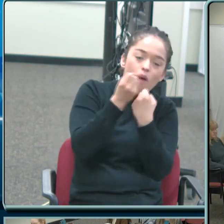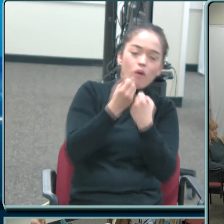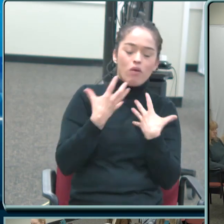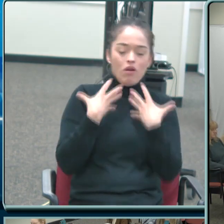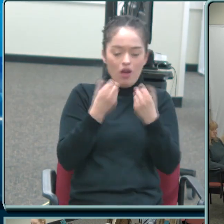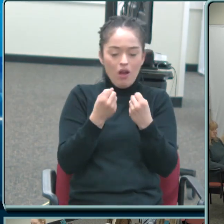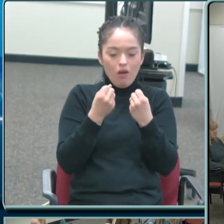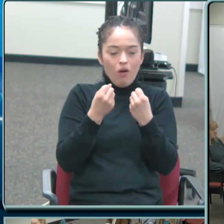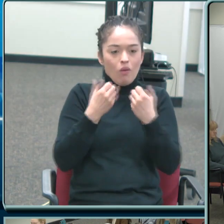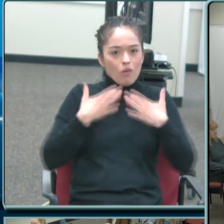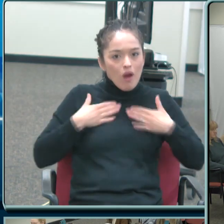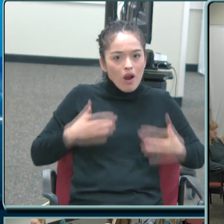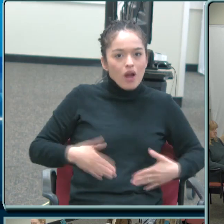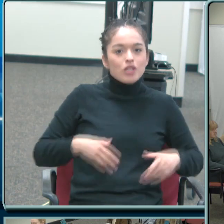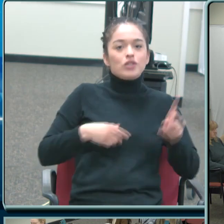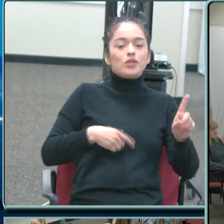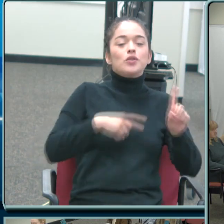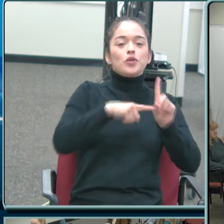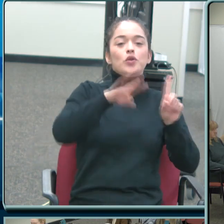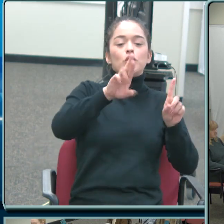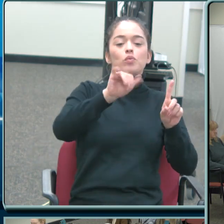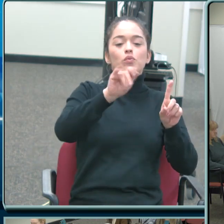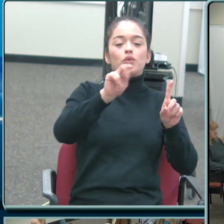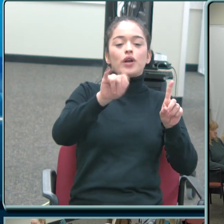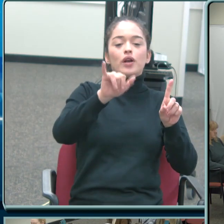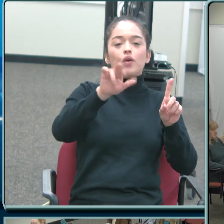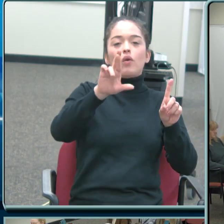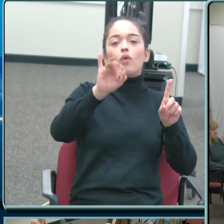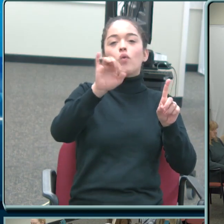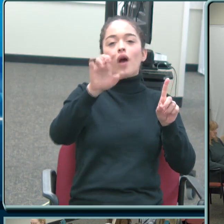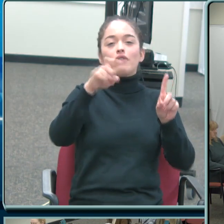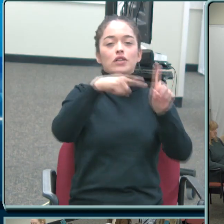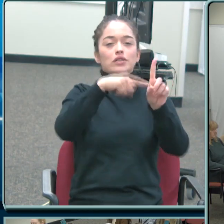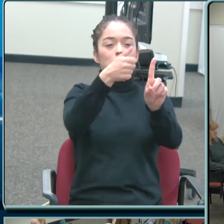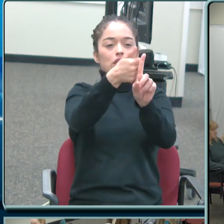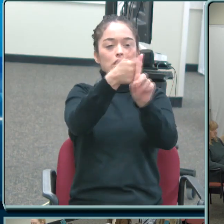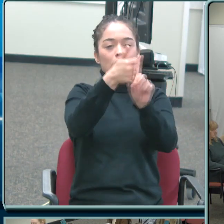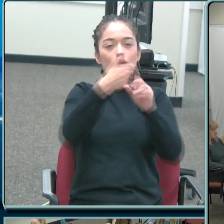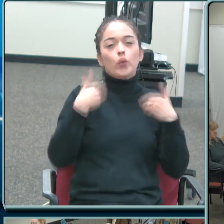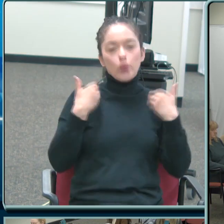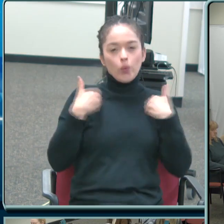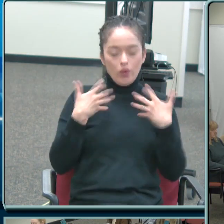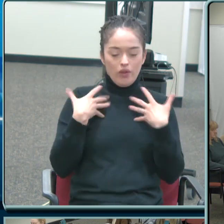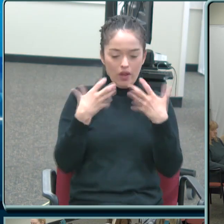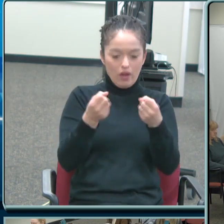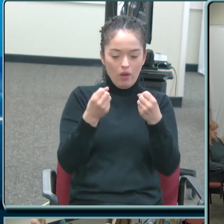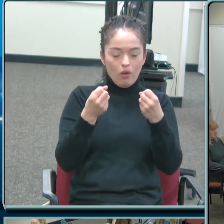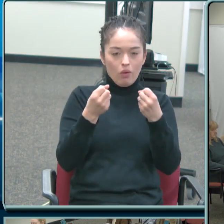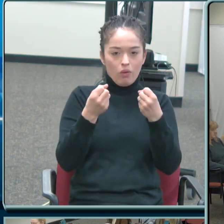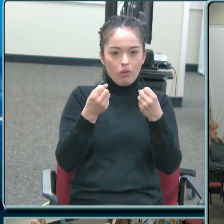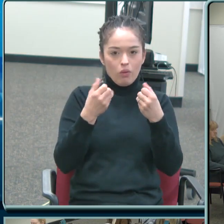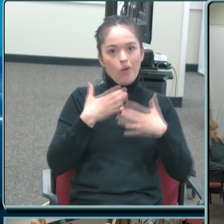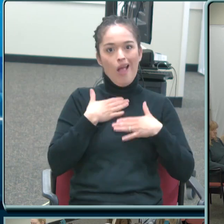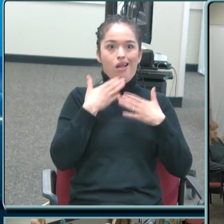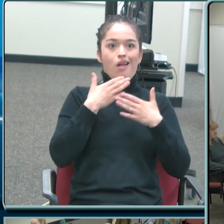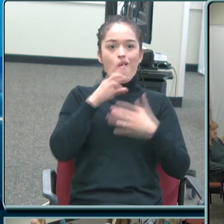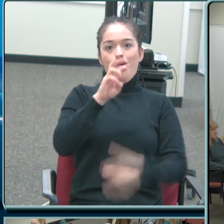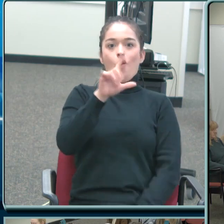and wellness of our community, from Brittany Rifle. She is our youth and health wellness